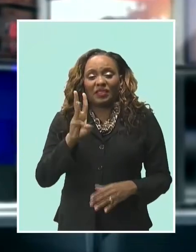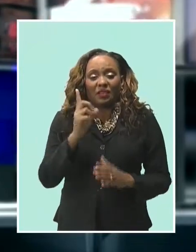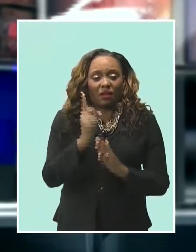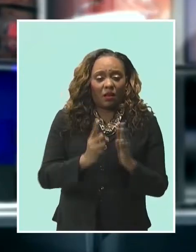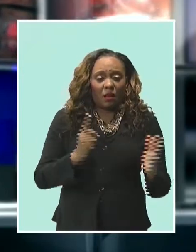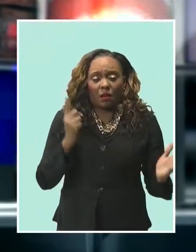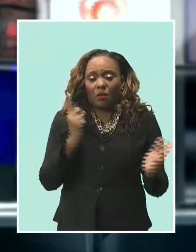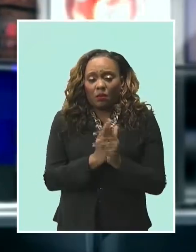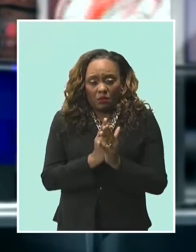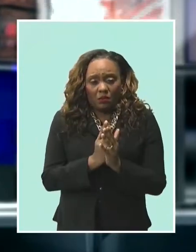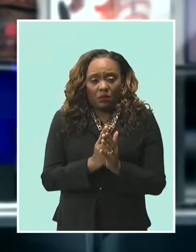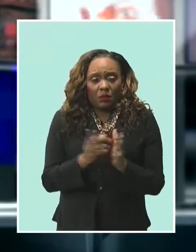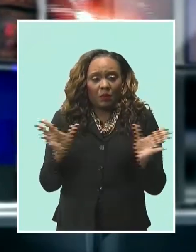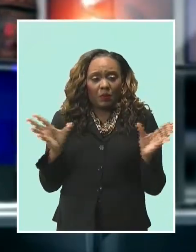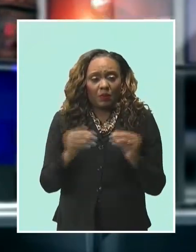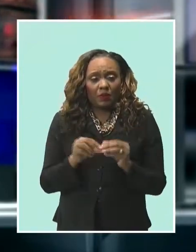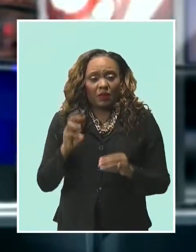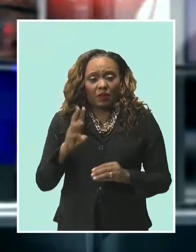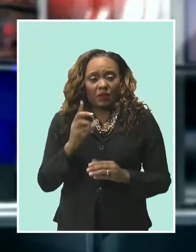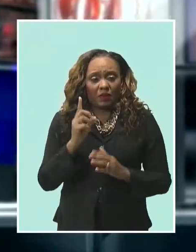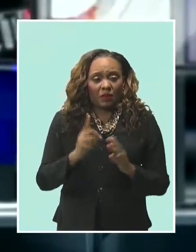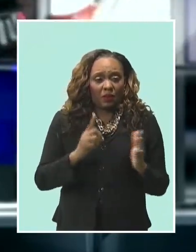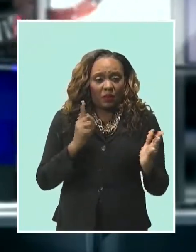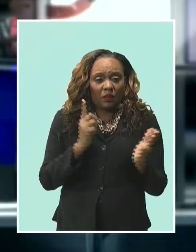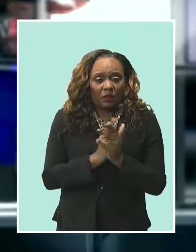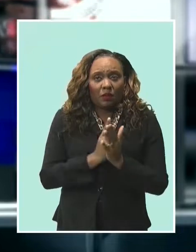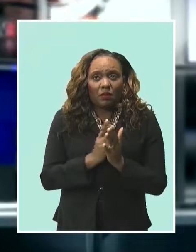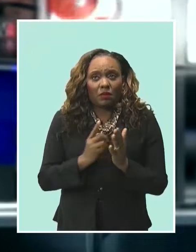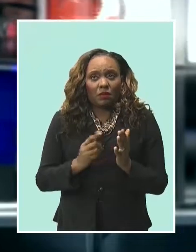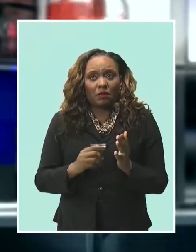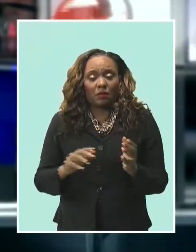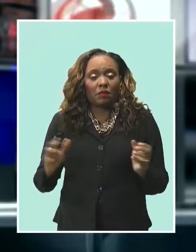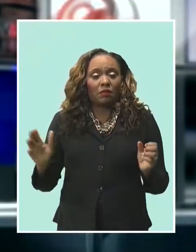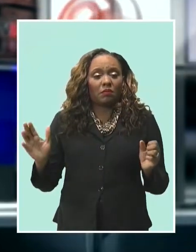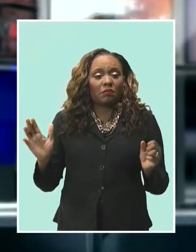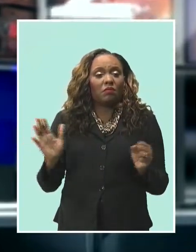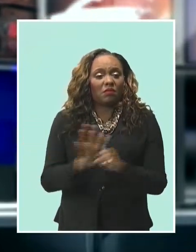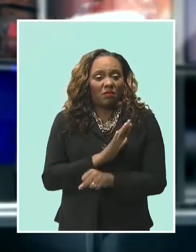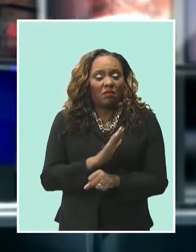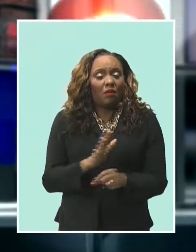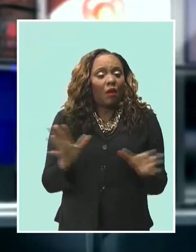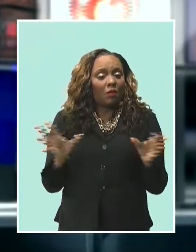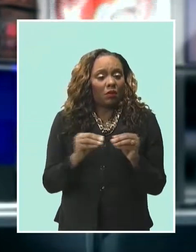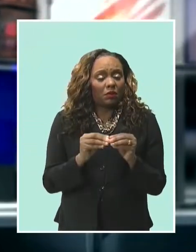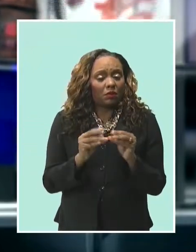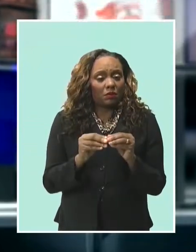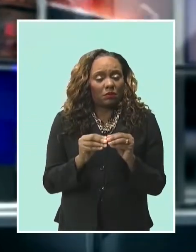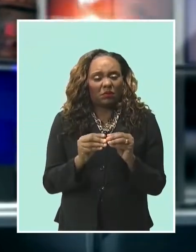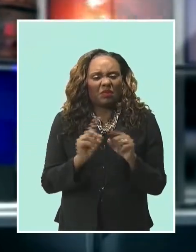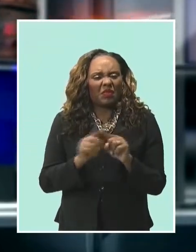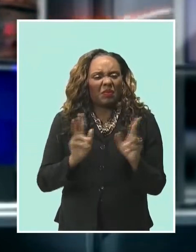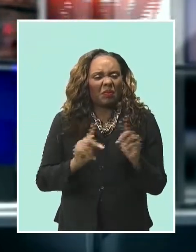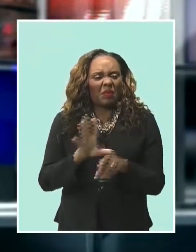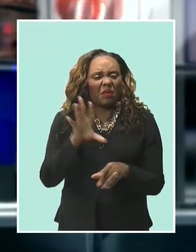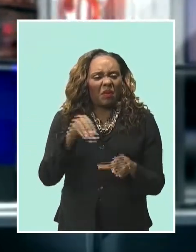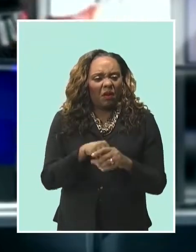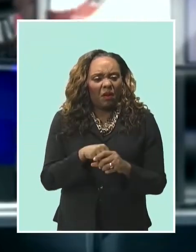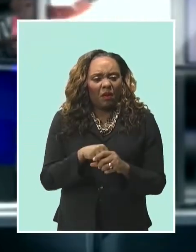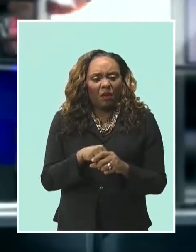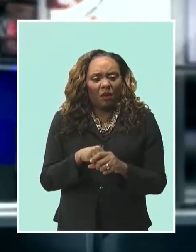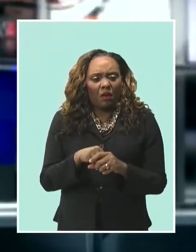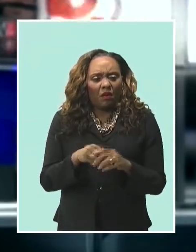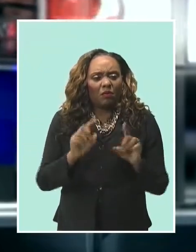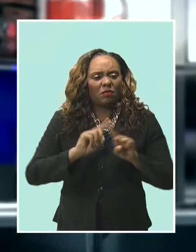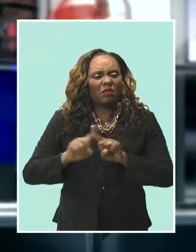hours as Prime Minister Motley and the full meeting, the full cohort of the social partnership got together